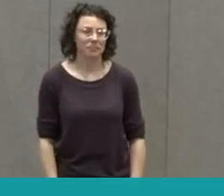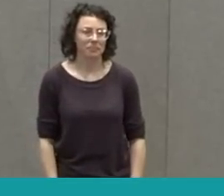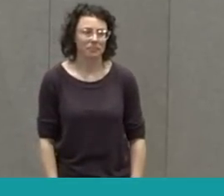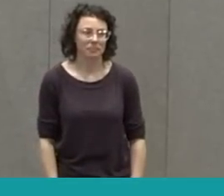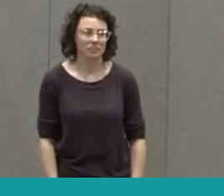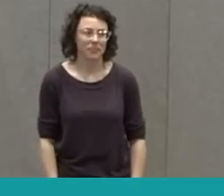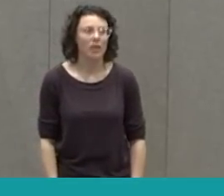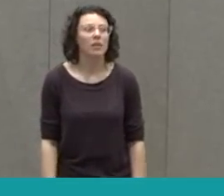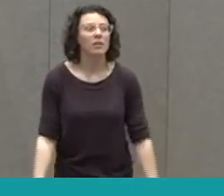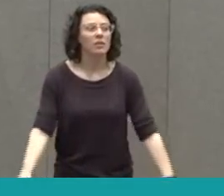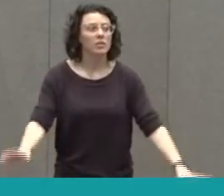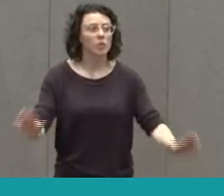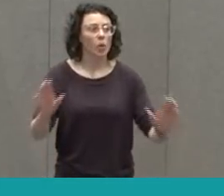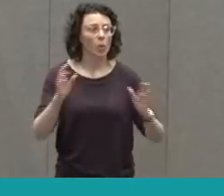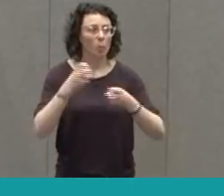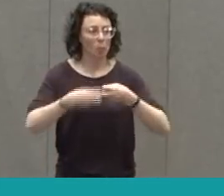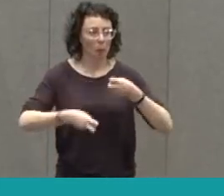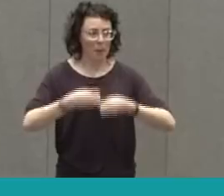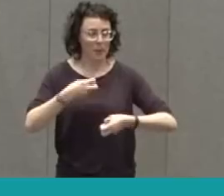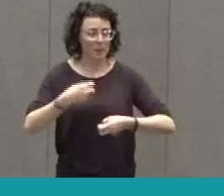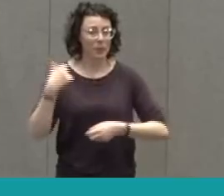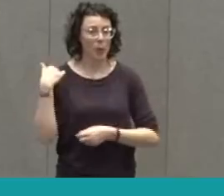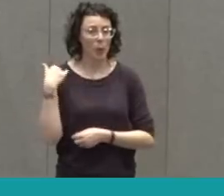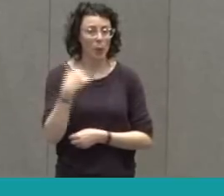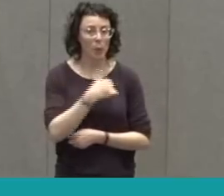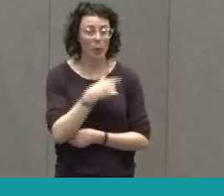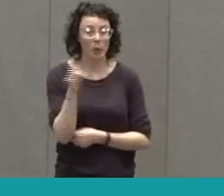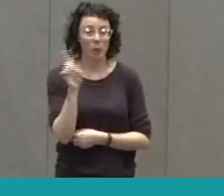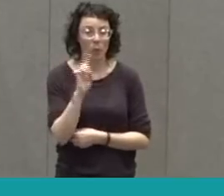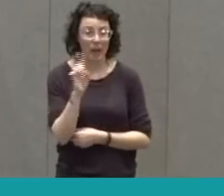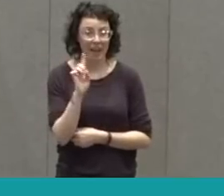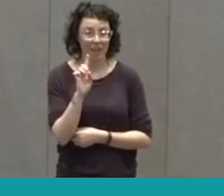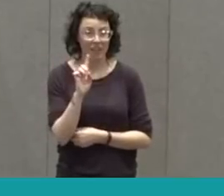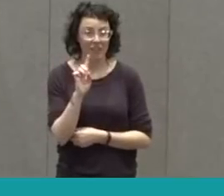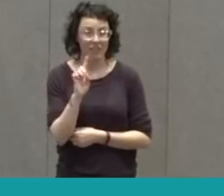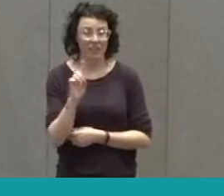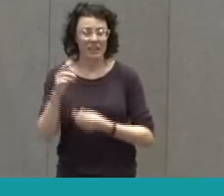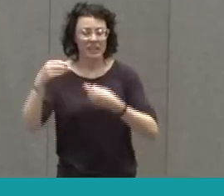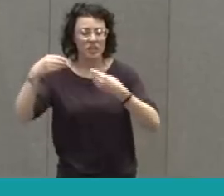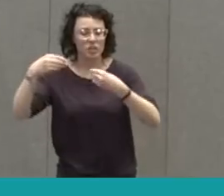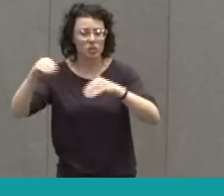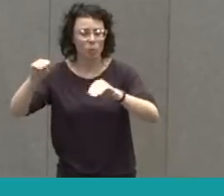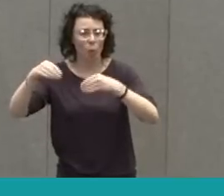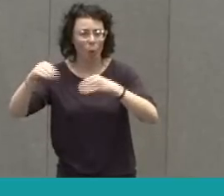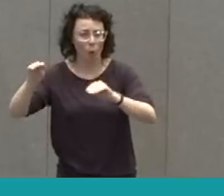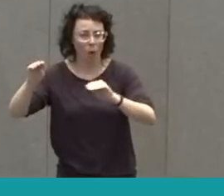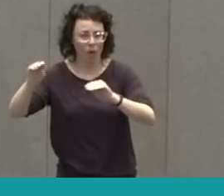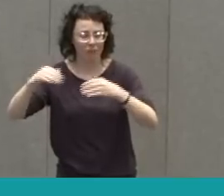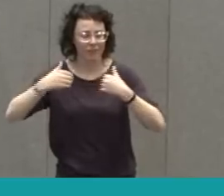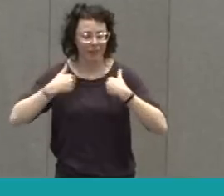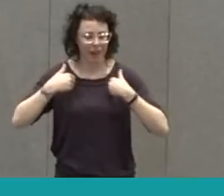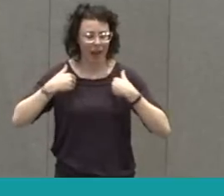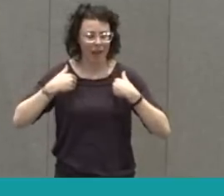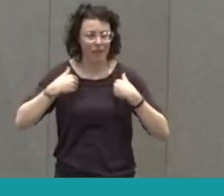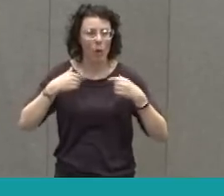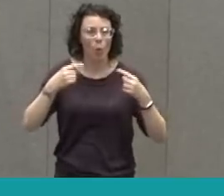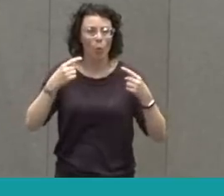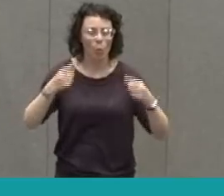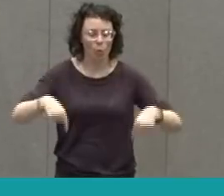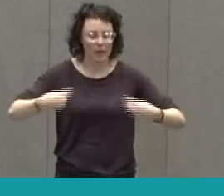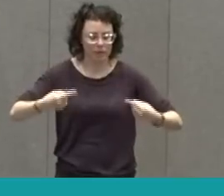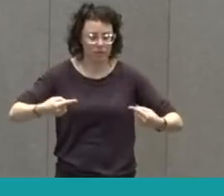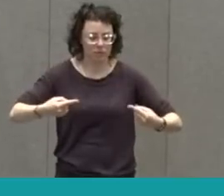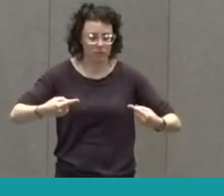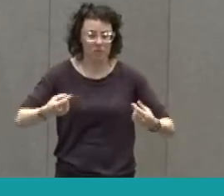wheel shop. We have multiple wheels, bikes and trikes. So it says